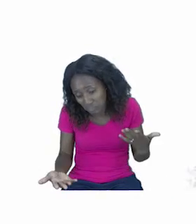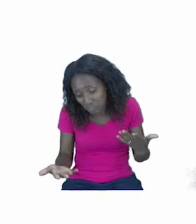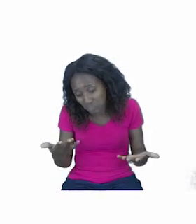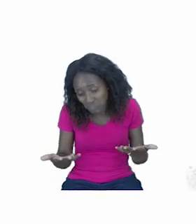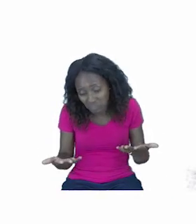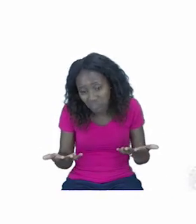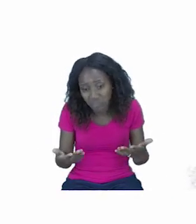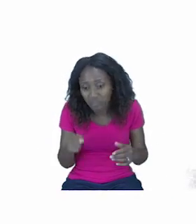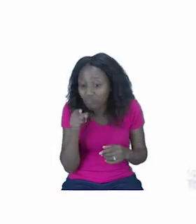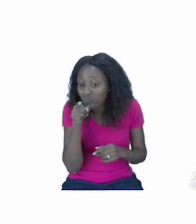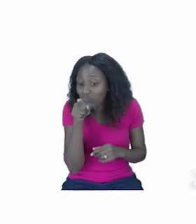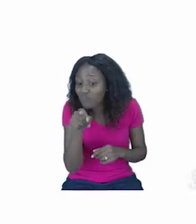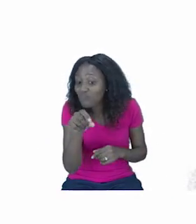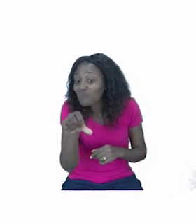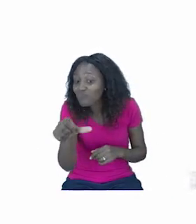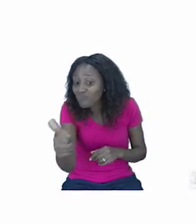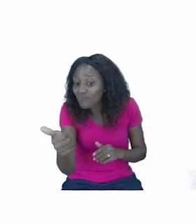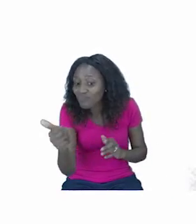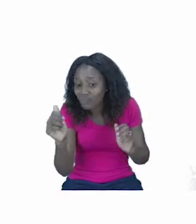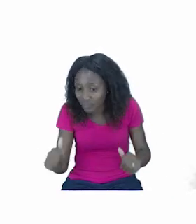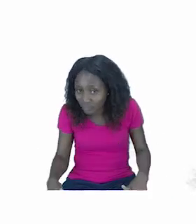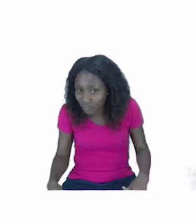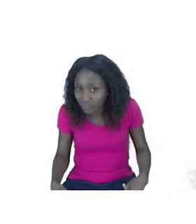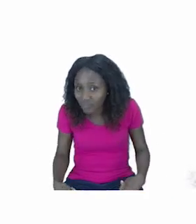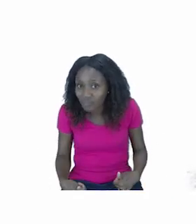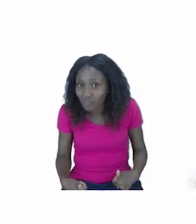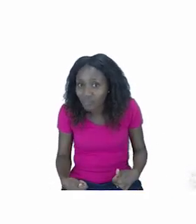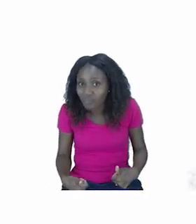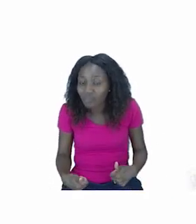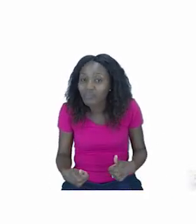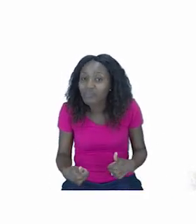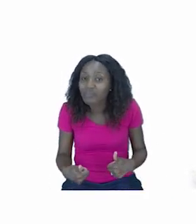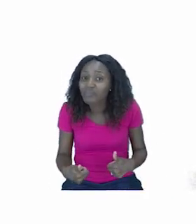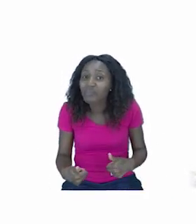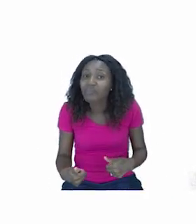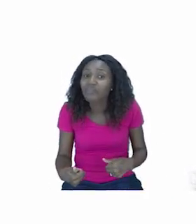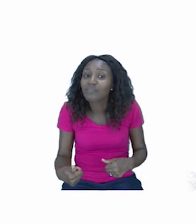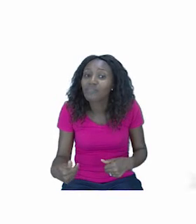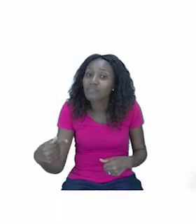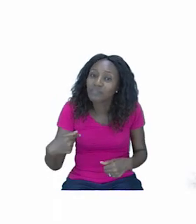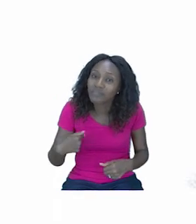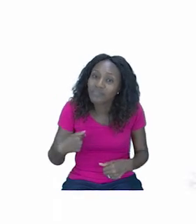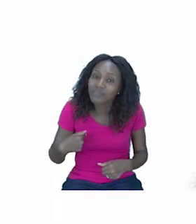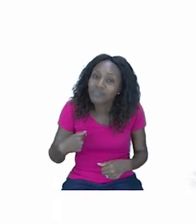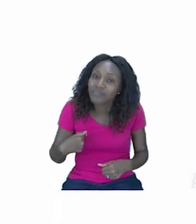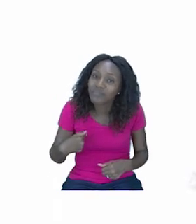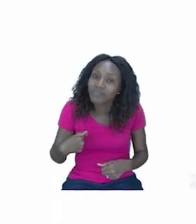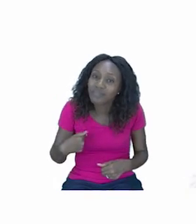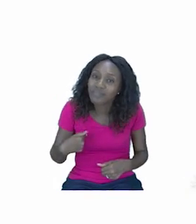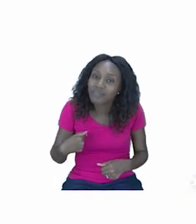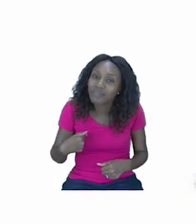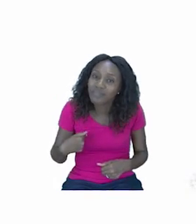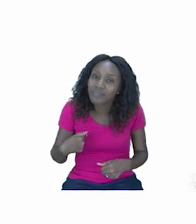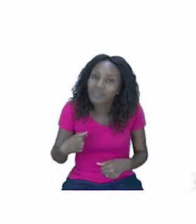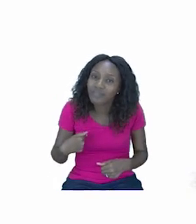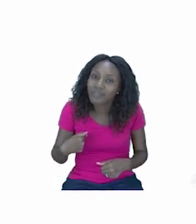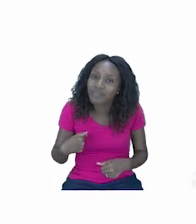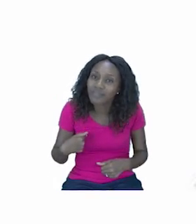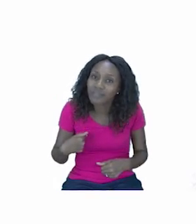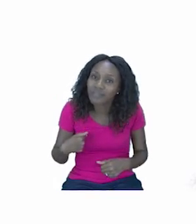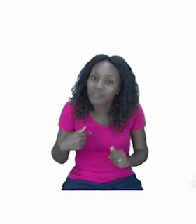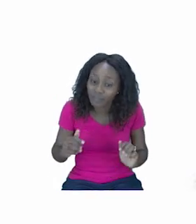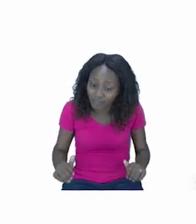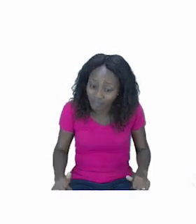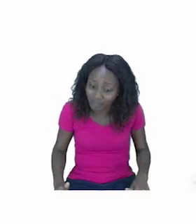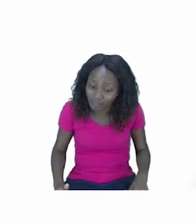pointing at a boy, we call that boy he. Point to the boy that